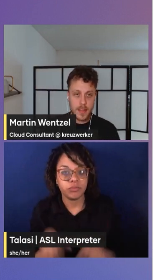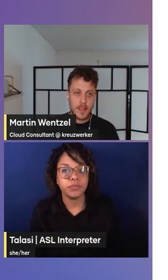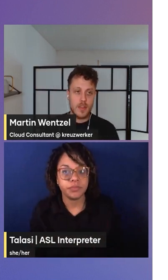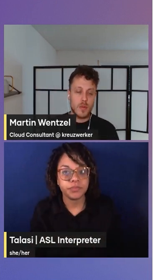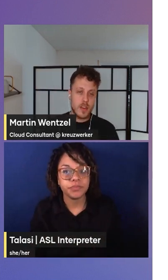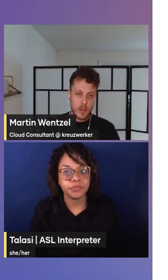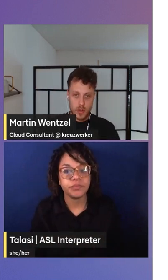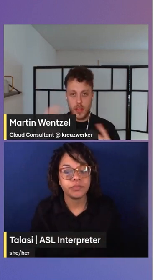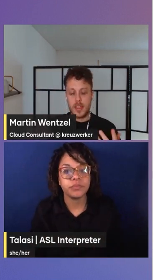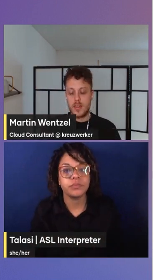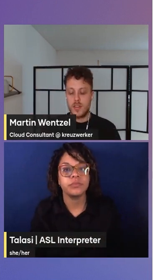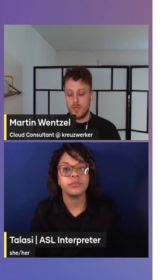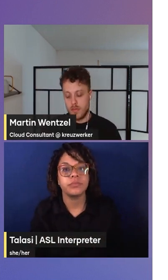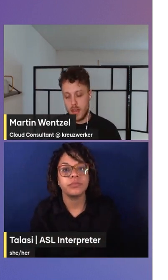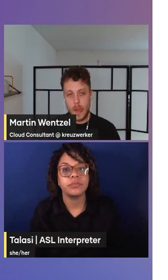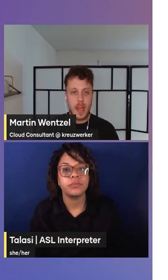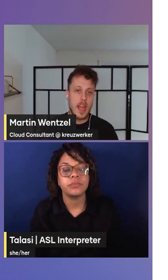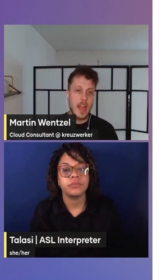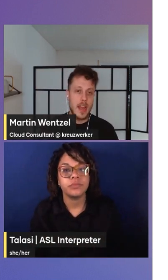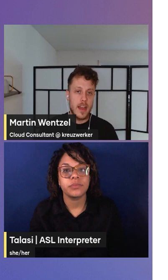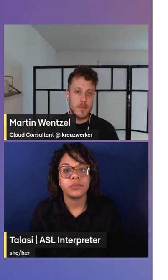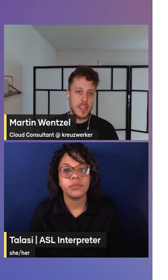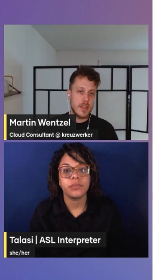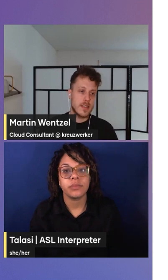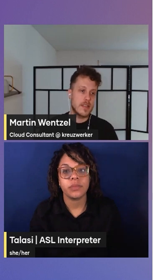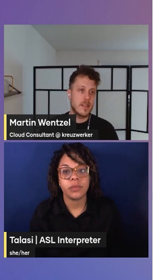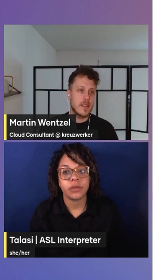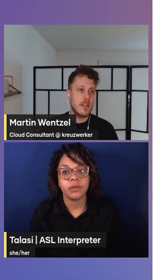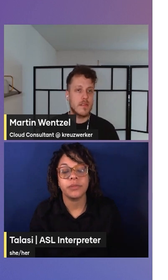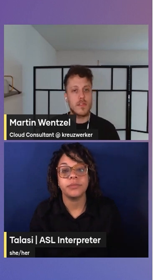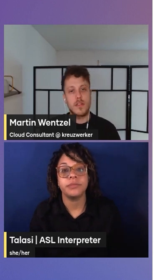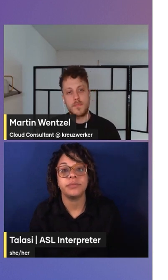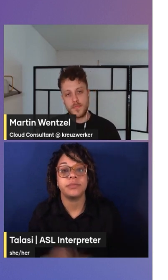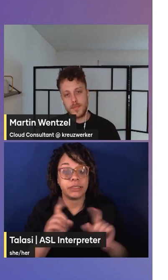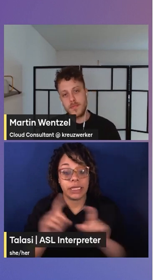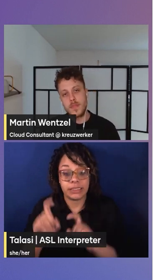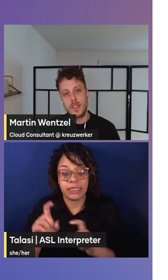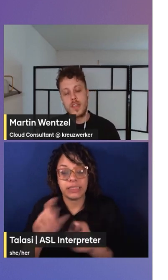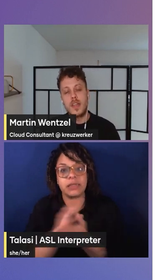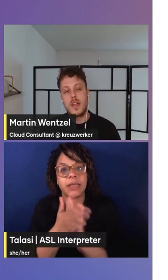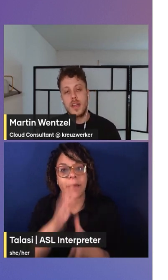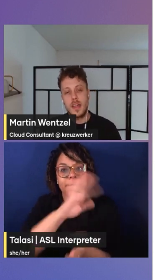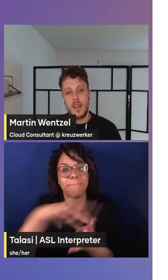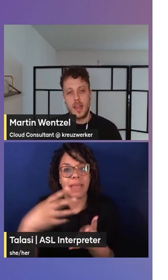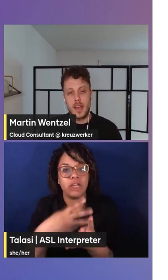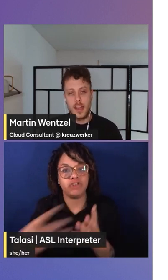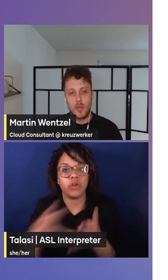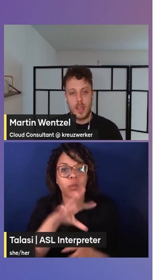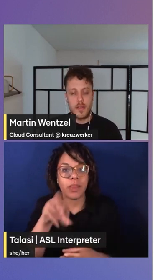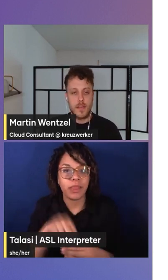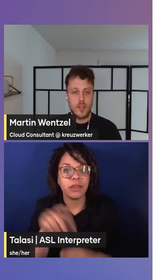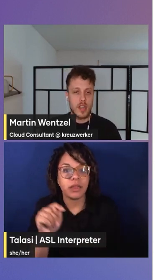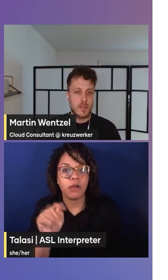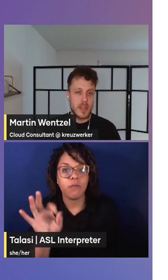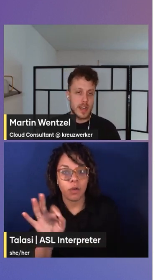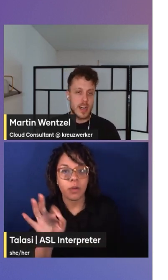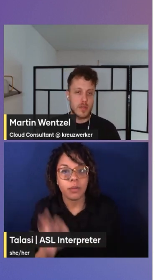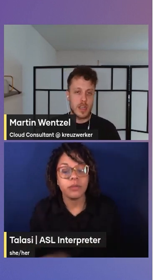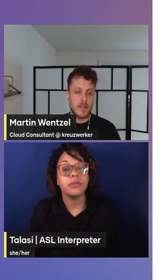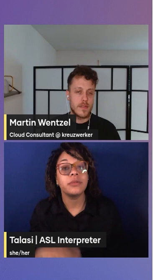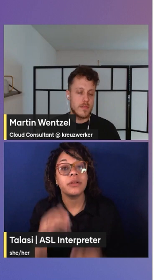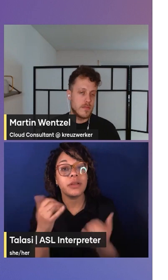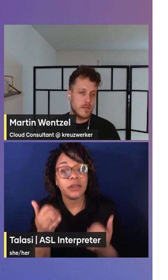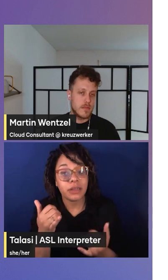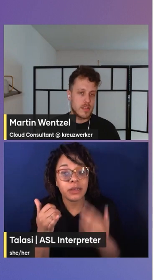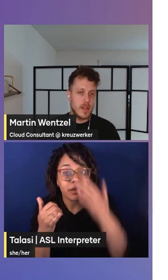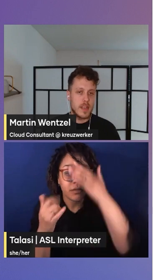And then we converted that to a matrix in Terraform. And now we have, for every PR, we